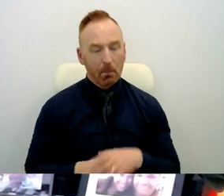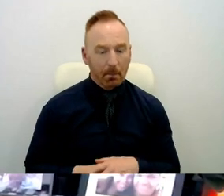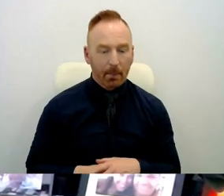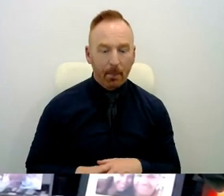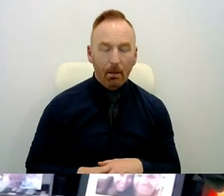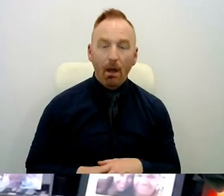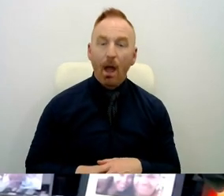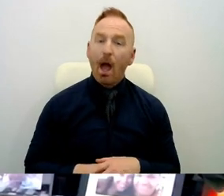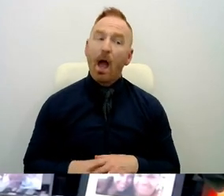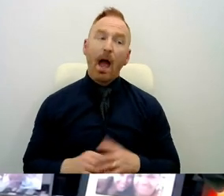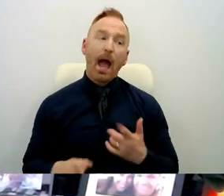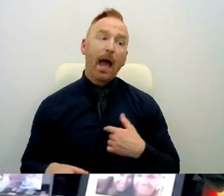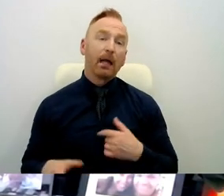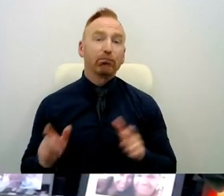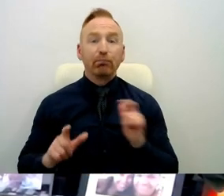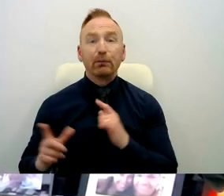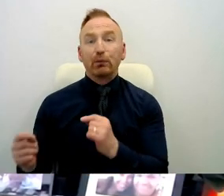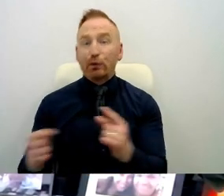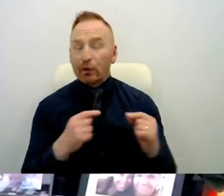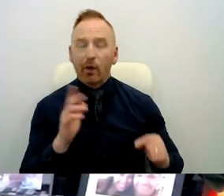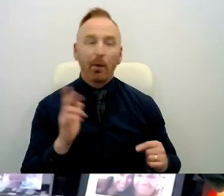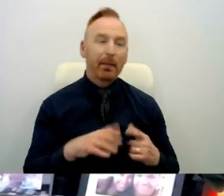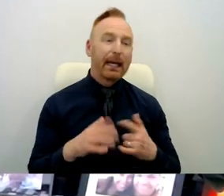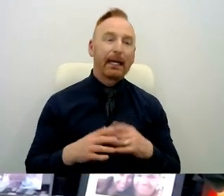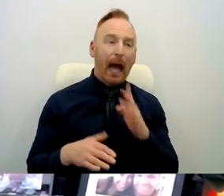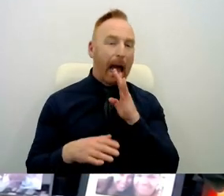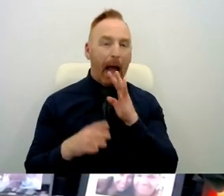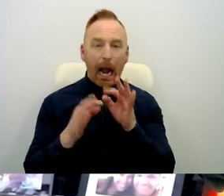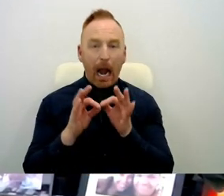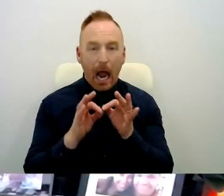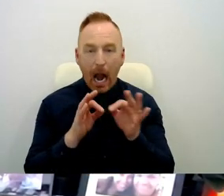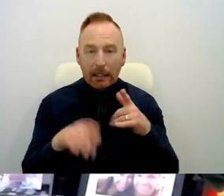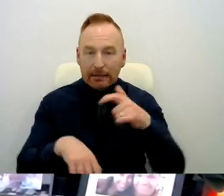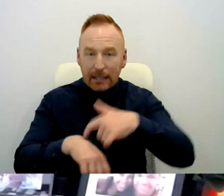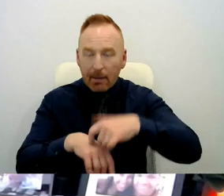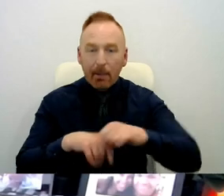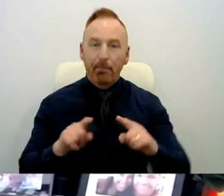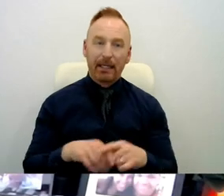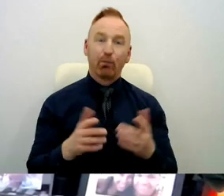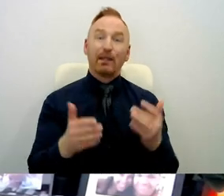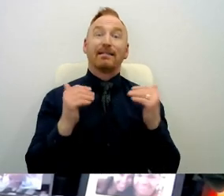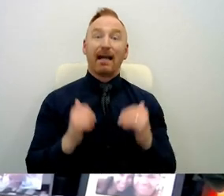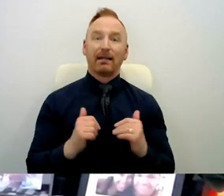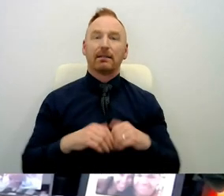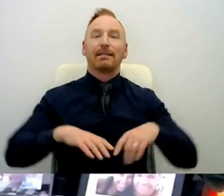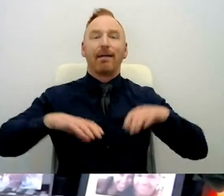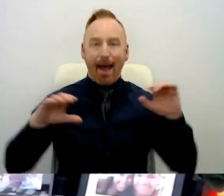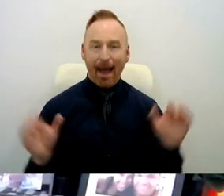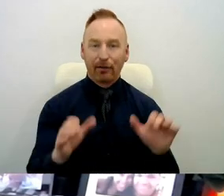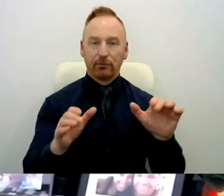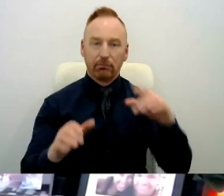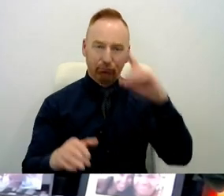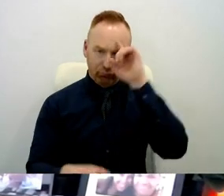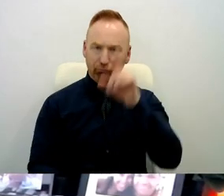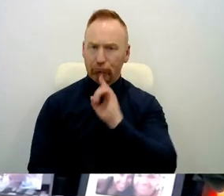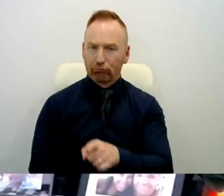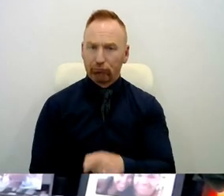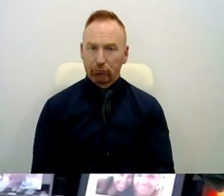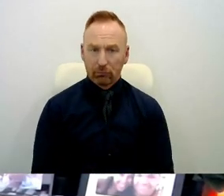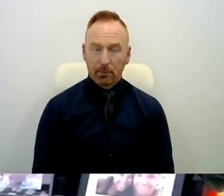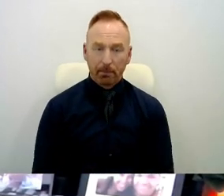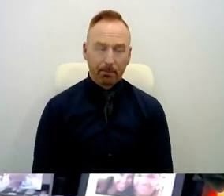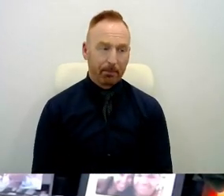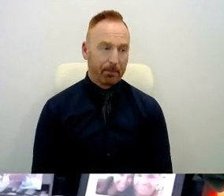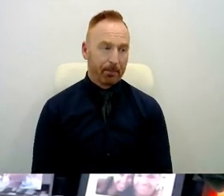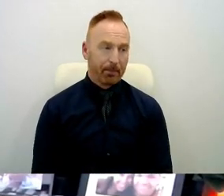And there are different things that folks can do. I won't take up a lot of time talking about that, but action is what's next, for sure.